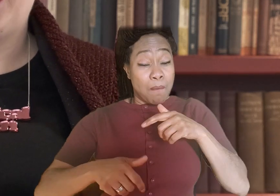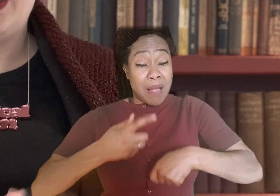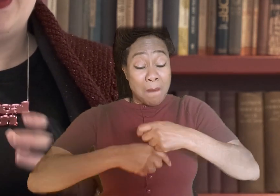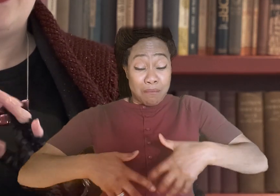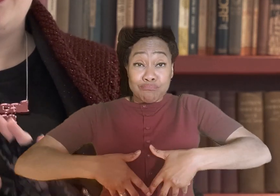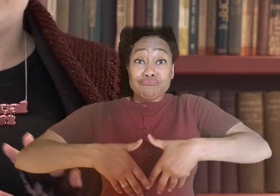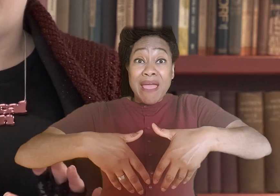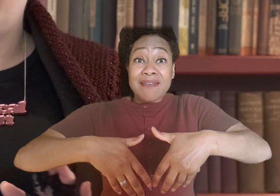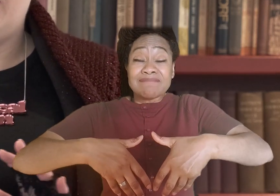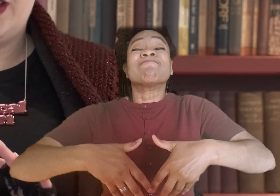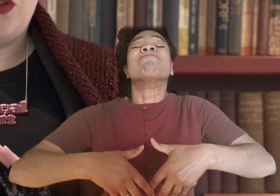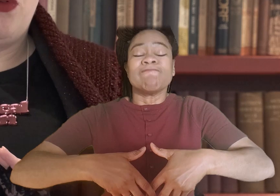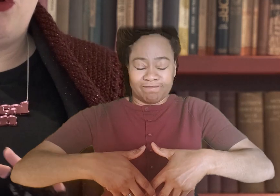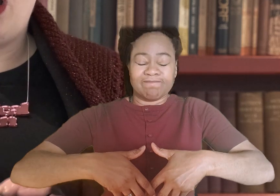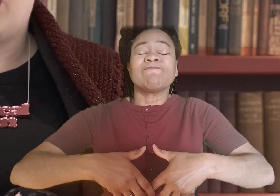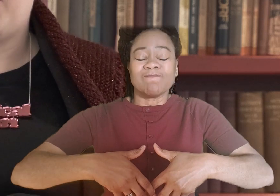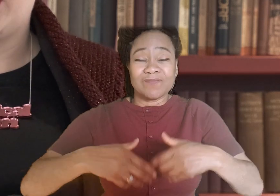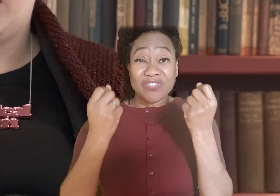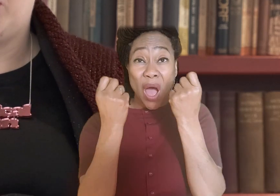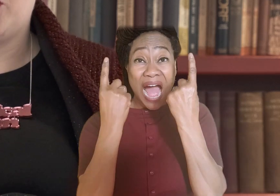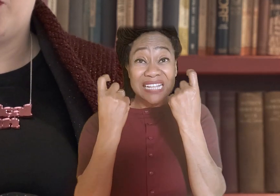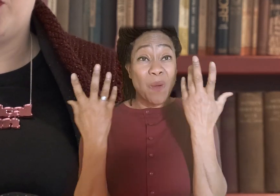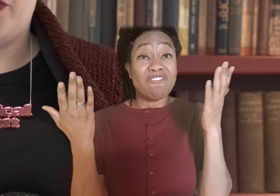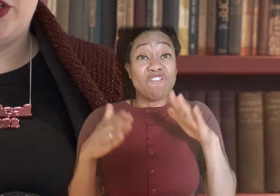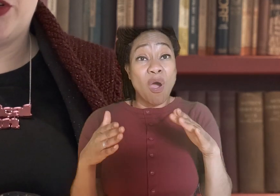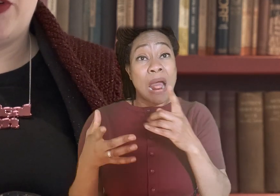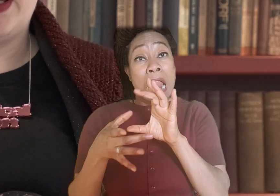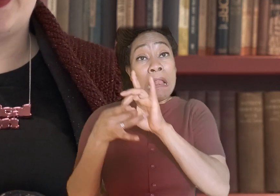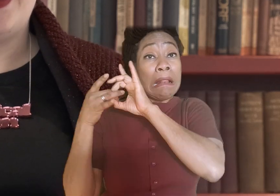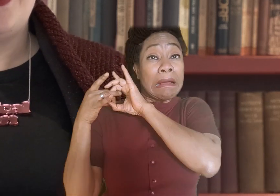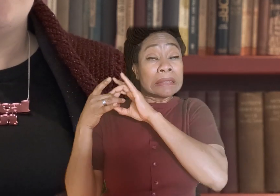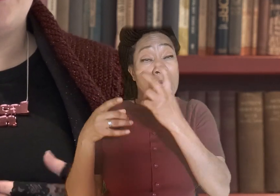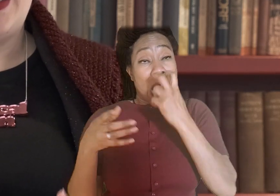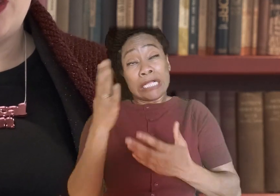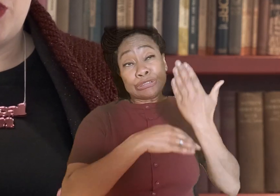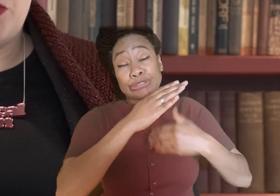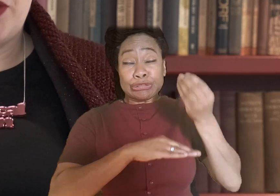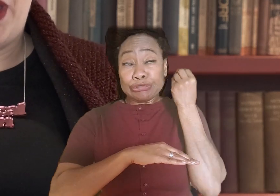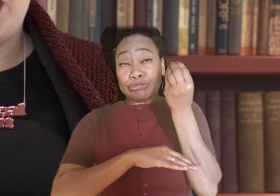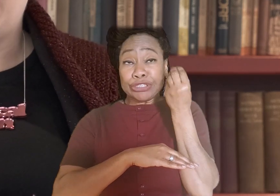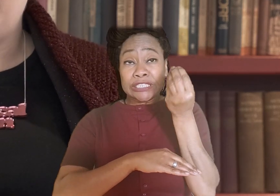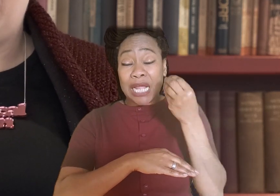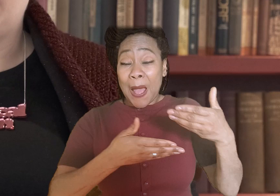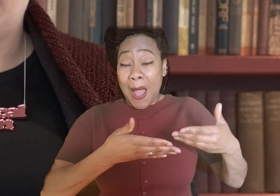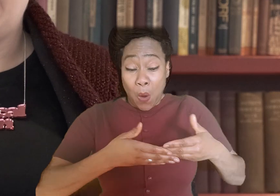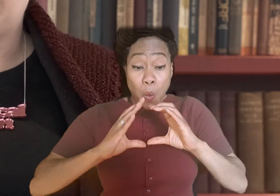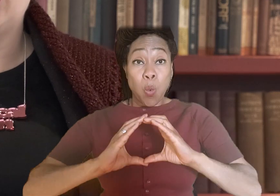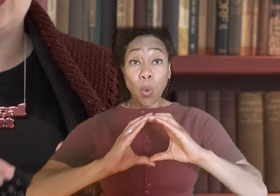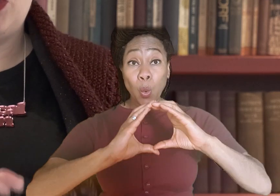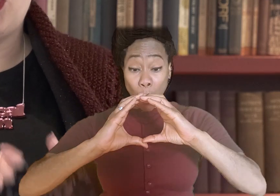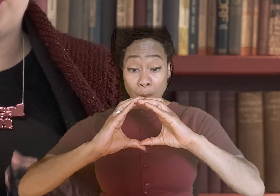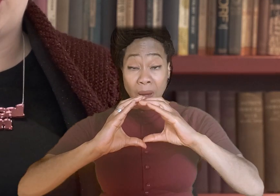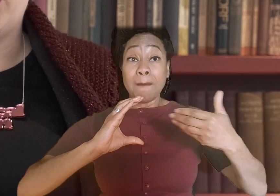woman. These ideas all hark back to the wandering womb of ancient Greece. Filling the womb with a baby pinned it